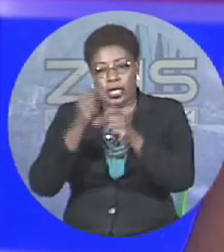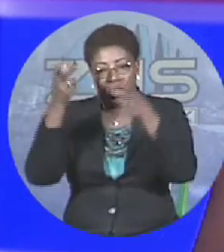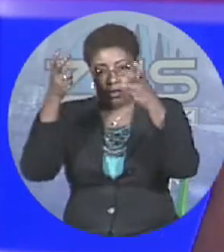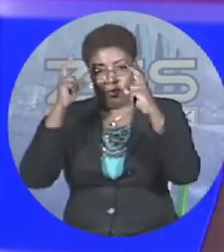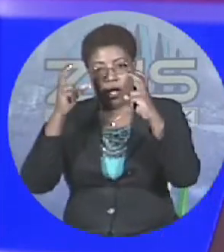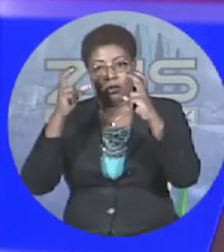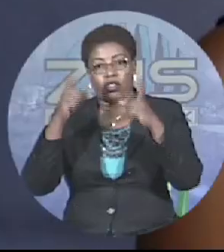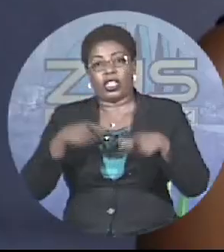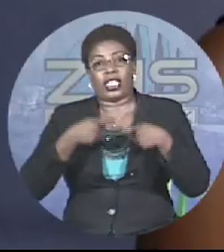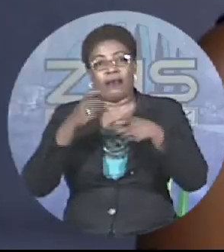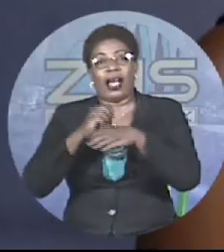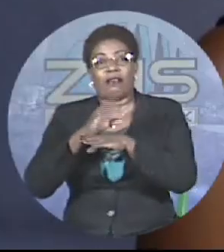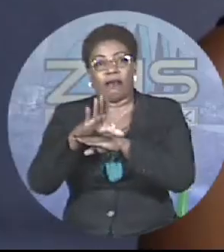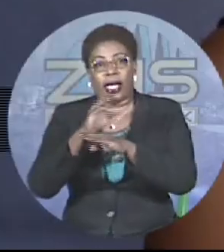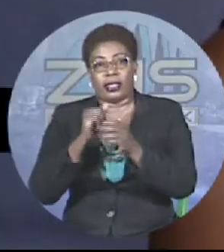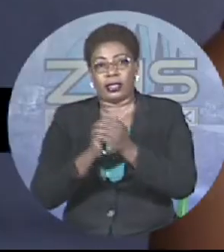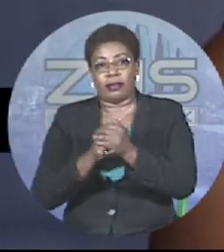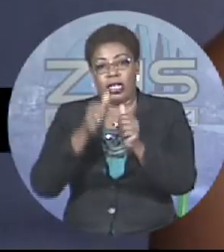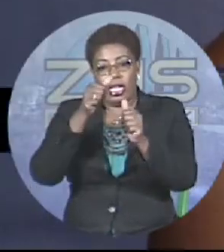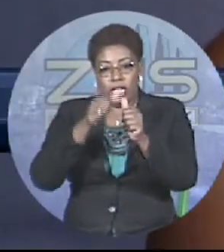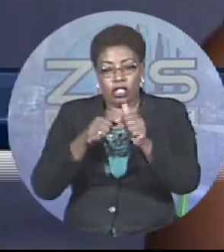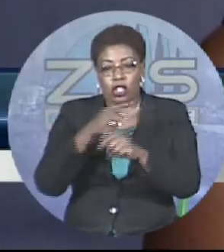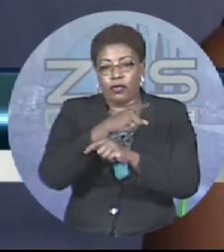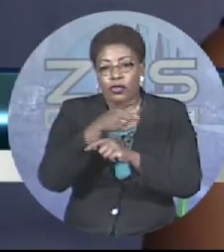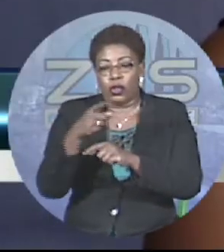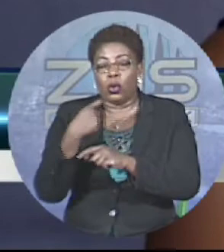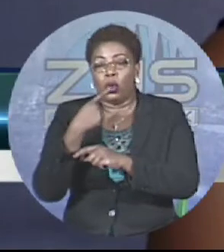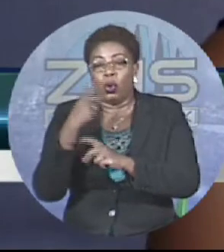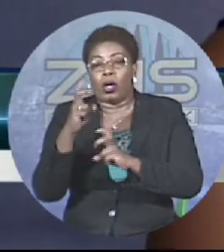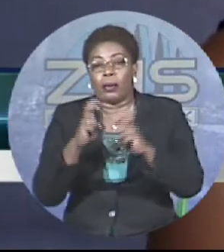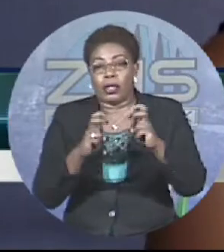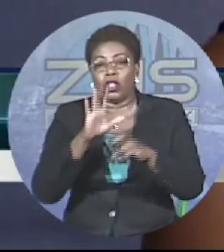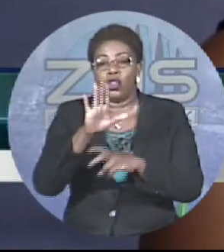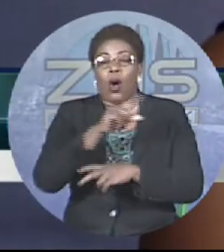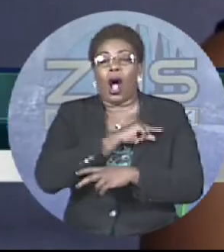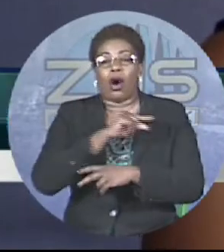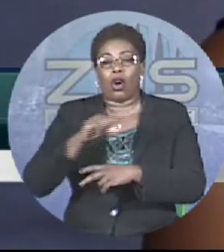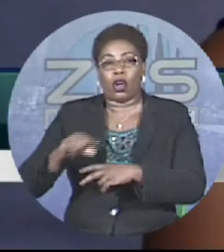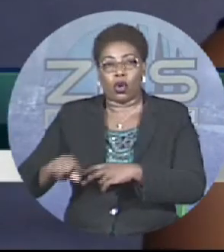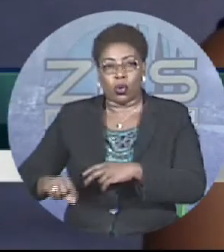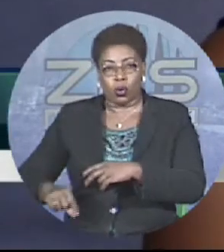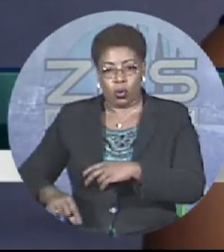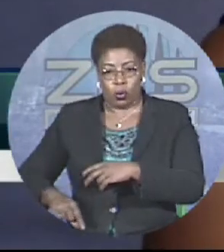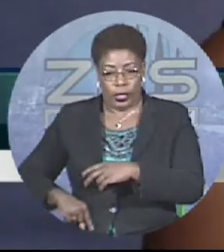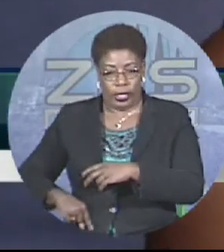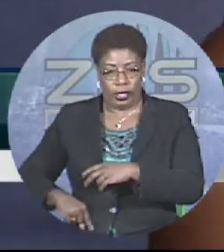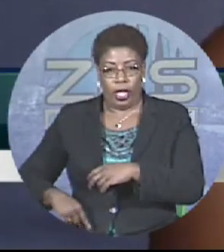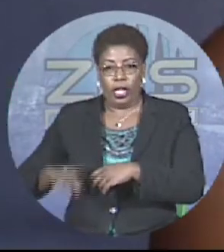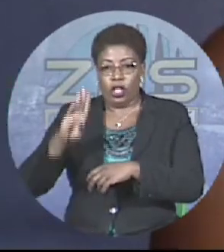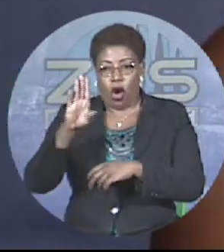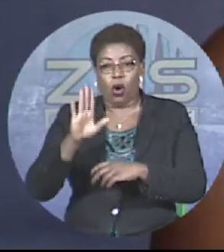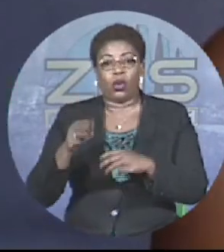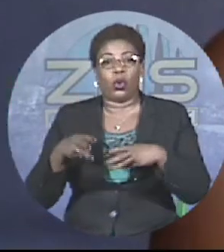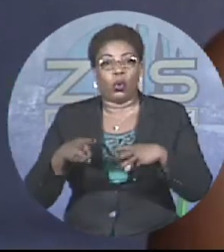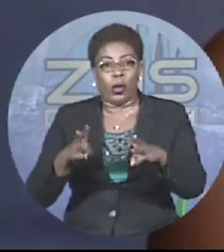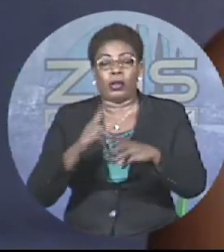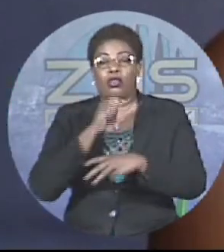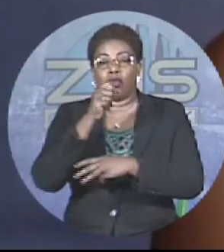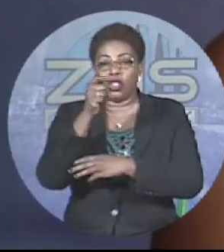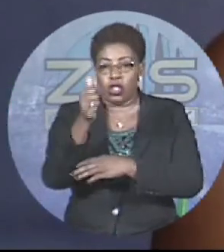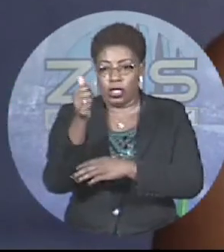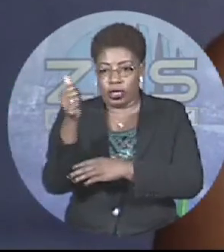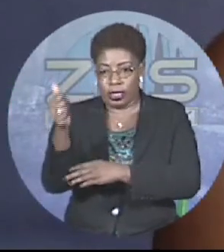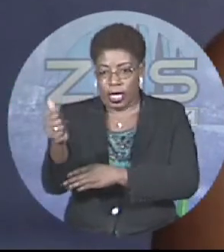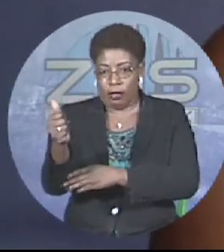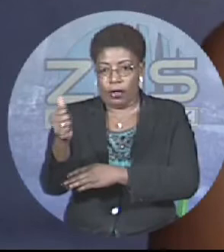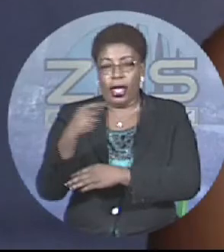advice. To each and every one of you competing, that you're a queen in your own right, but the person who gets this crown, to be true to yourself. And I've told you